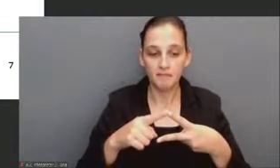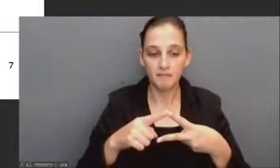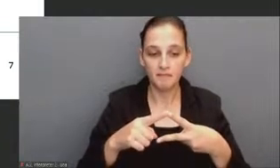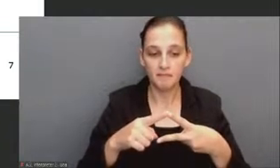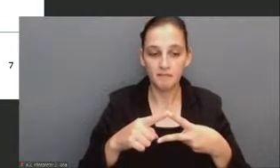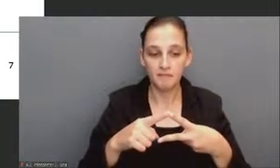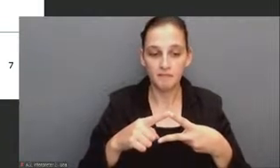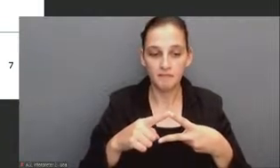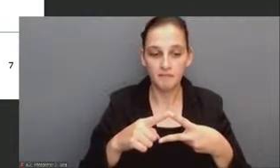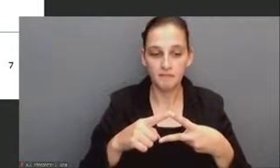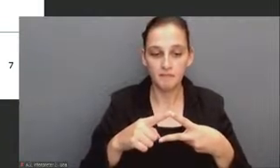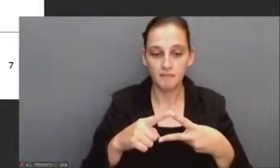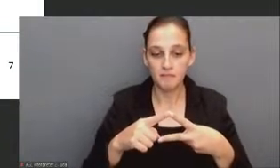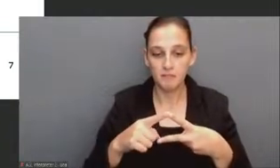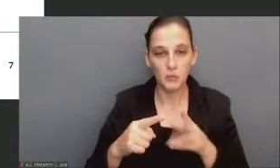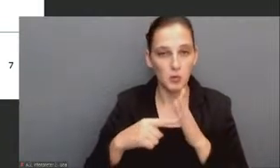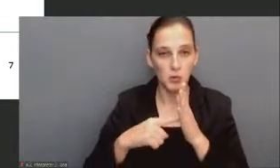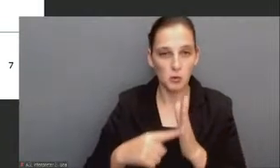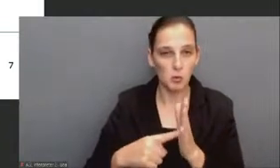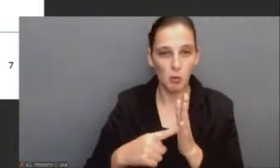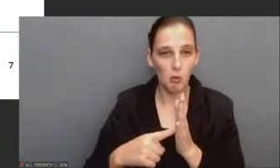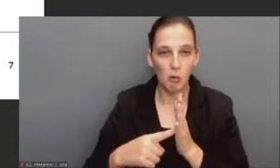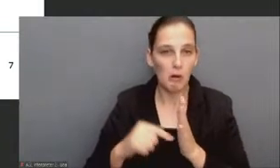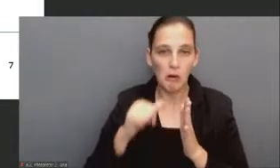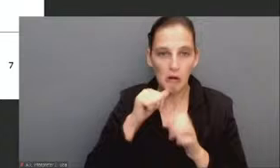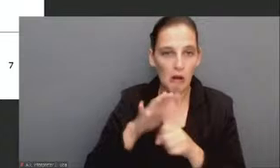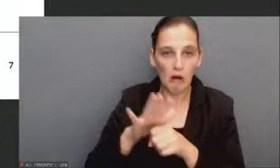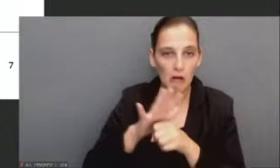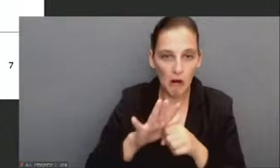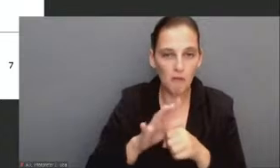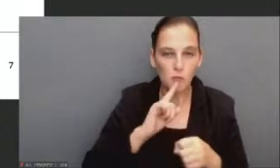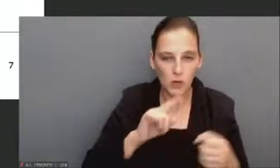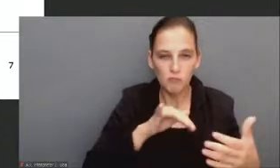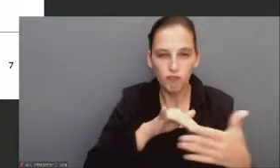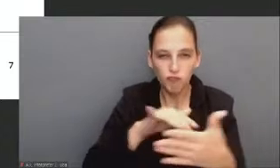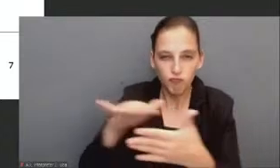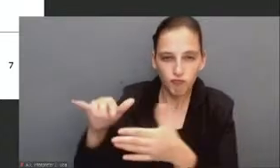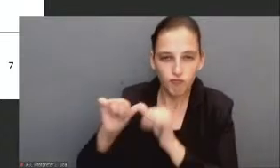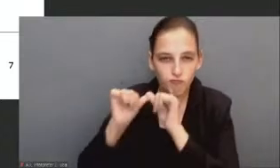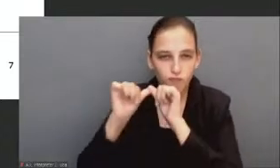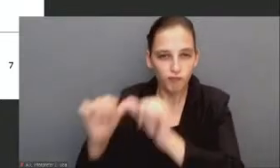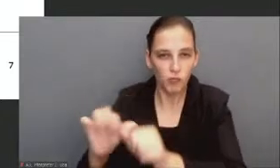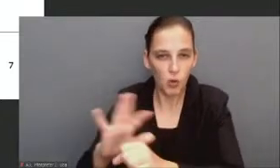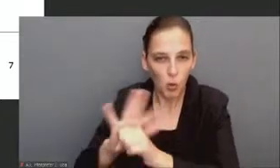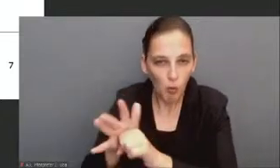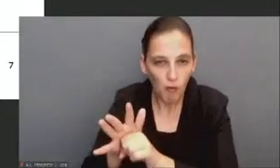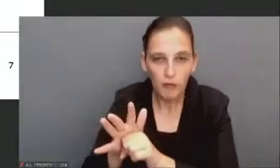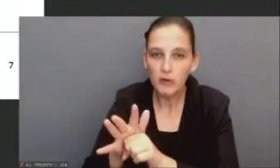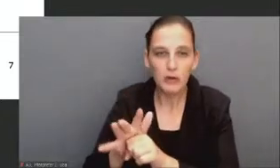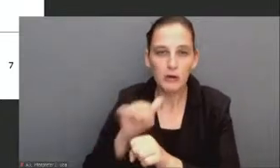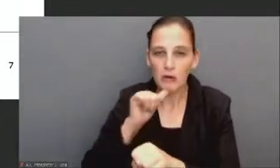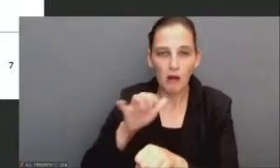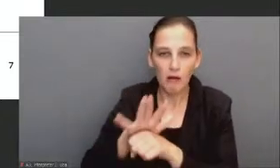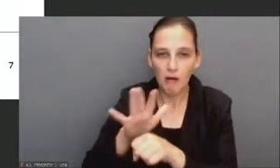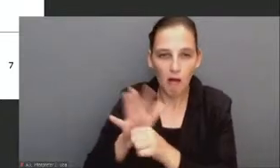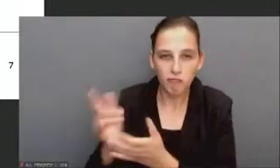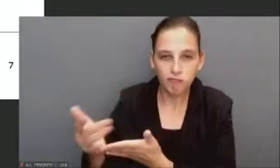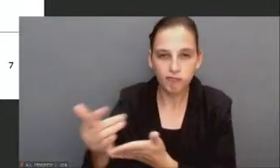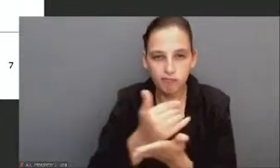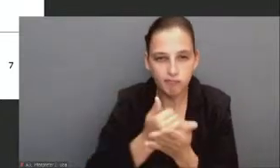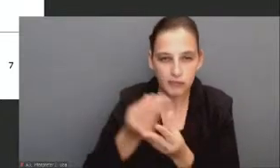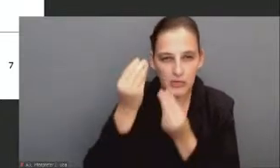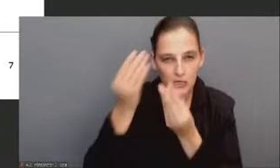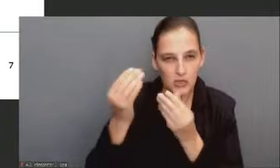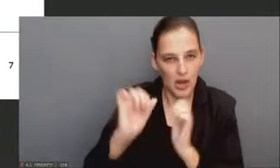studying long COVID and a lack of research and data to both understand and respond to